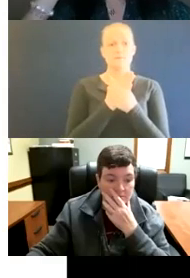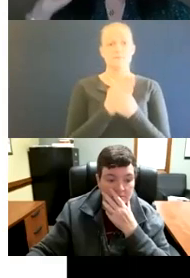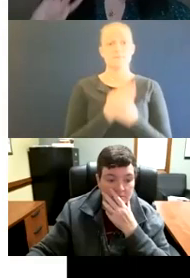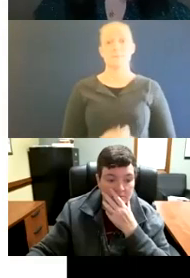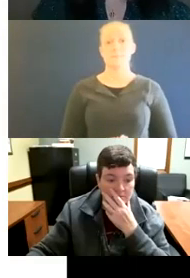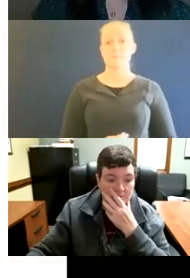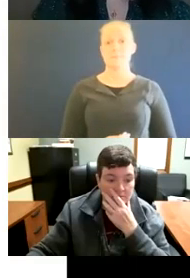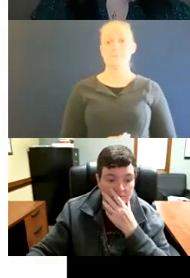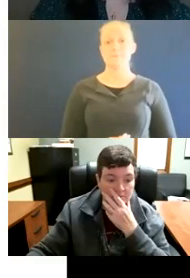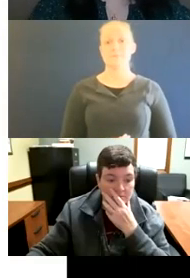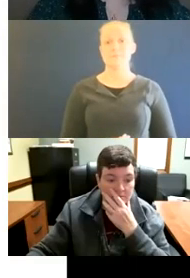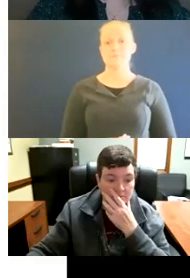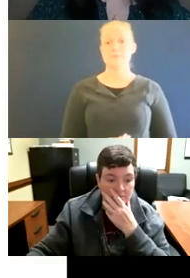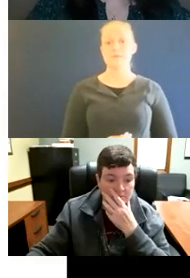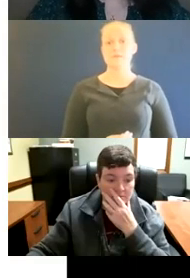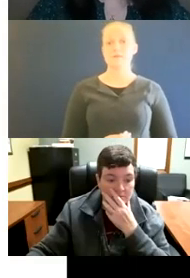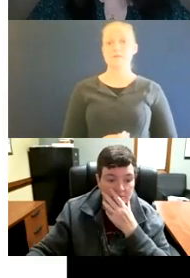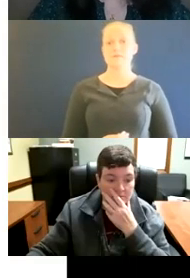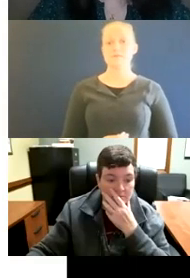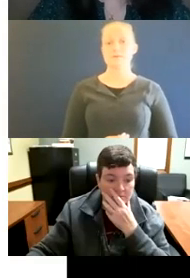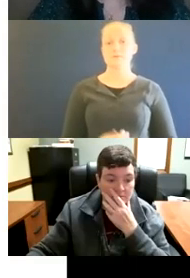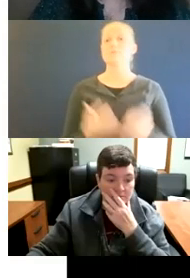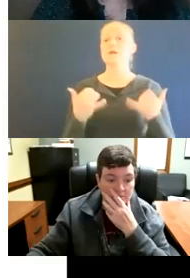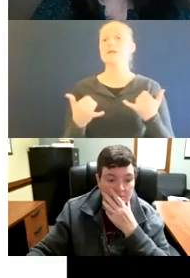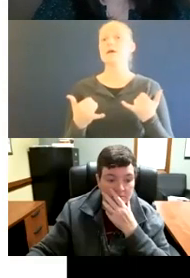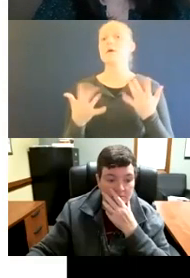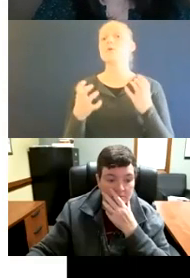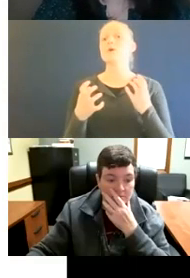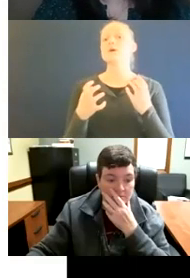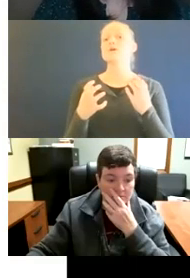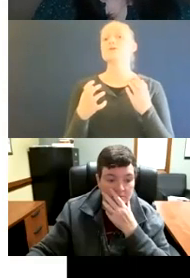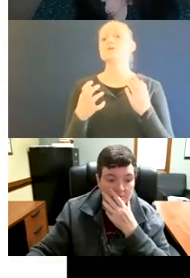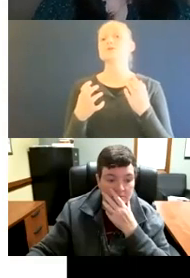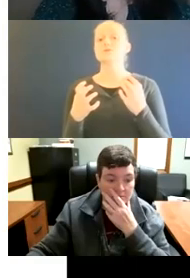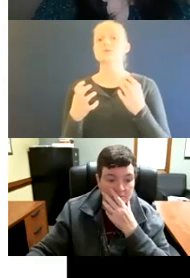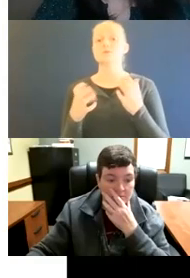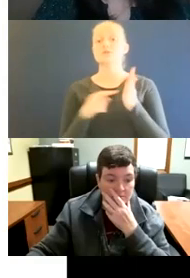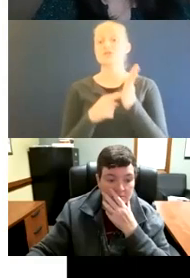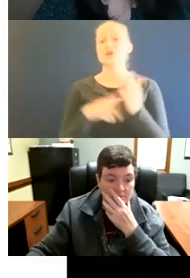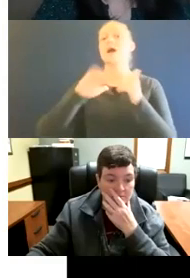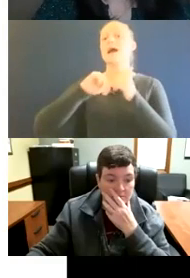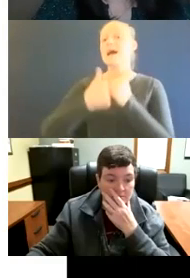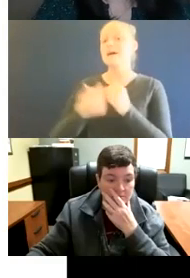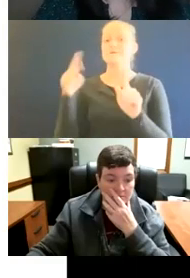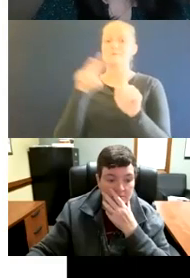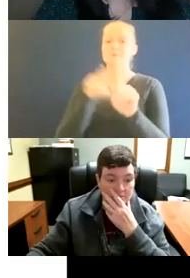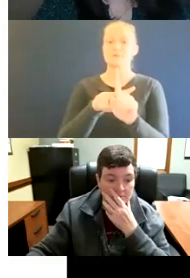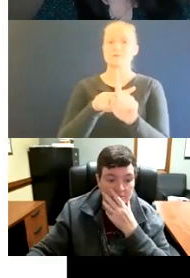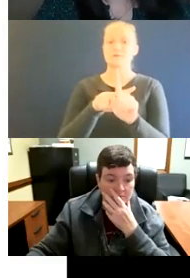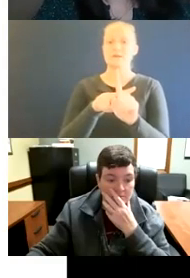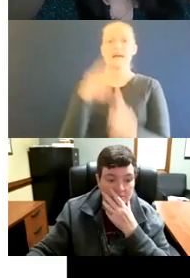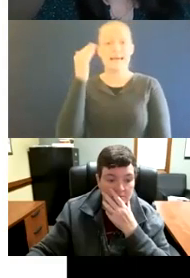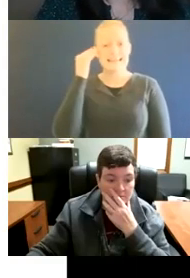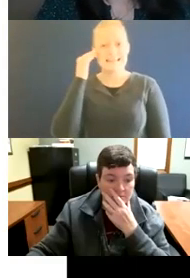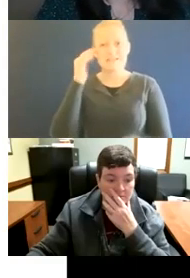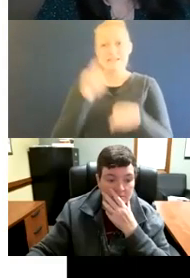So as we talked about, we want to share with you a roadmap for how you can start implementing this stuff. And I know we are running low on